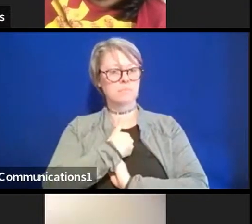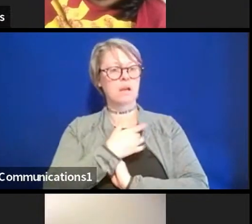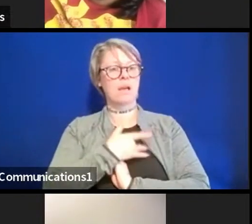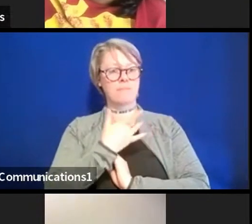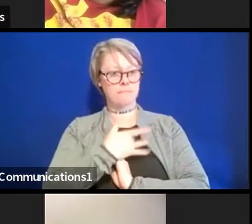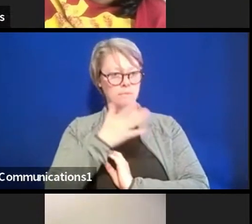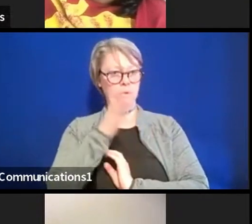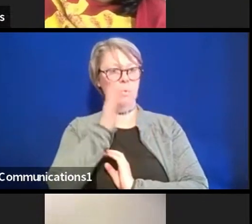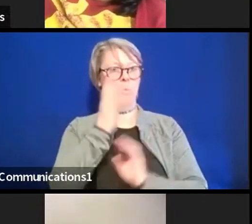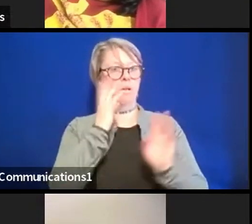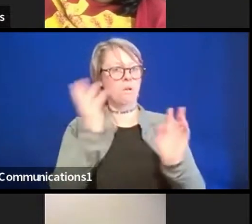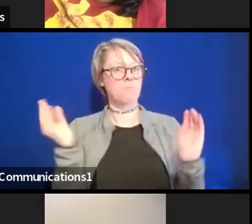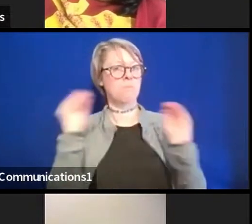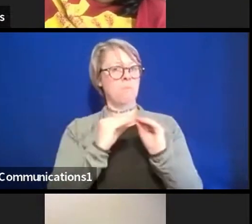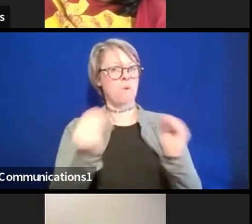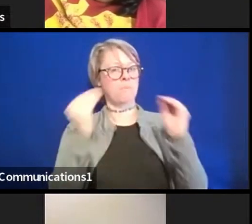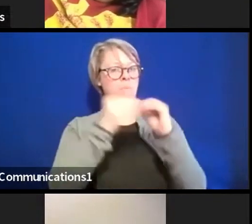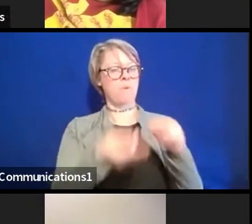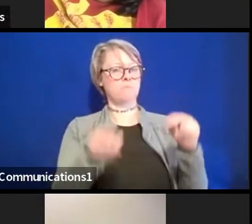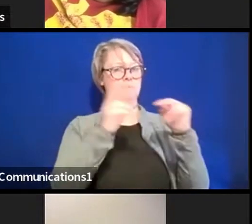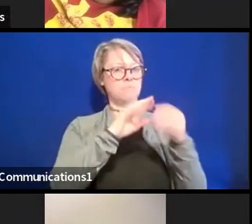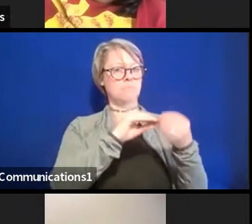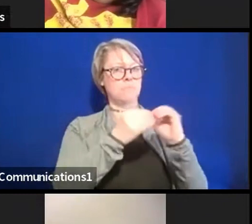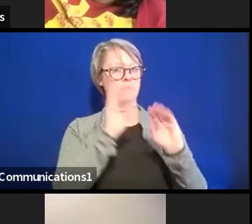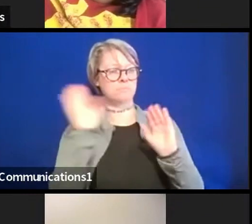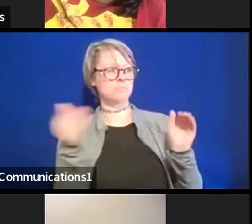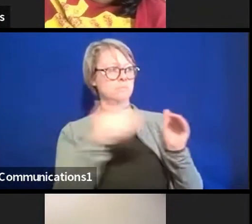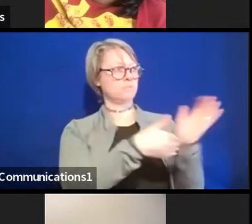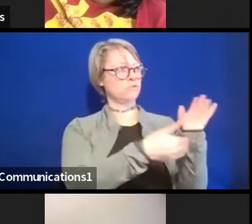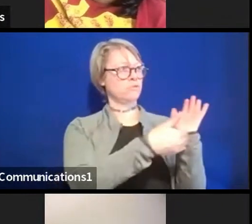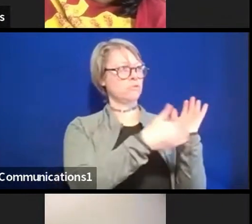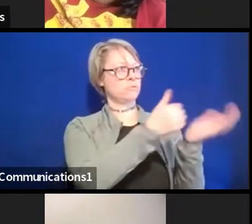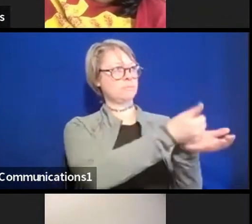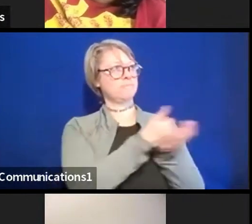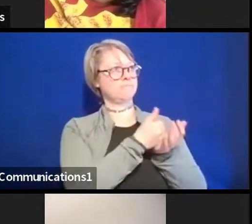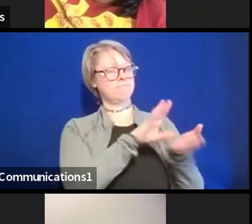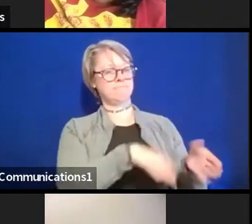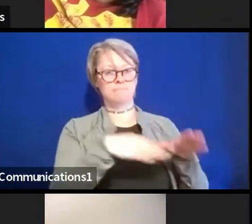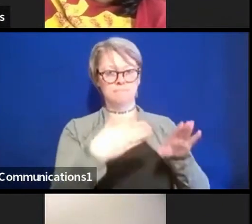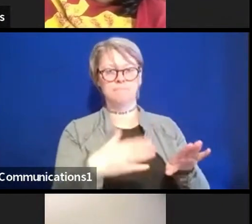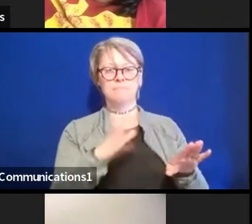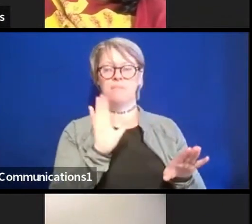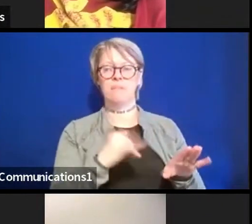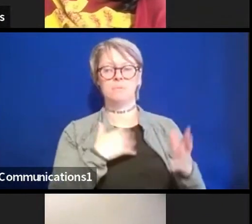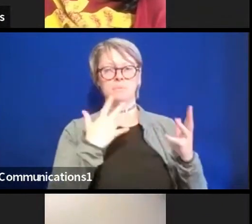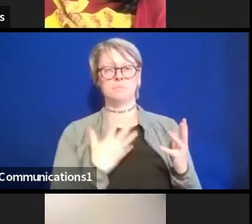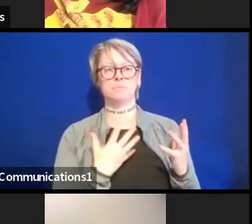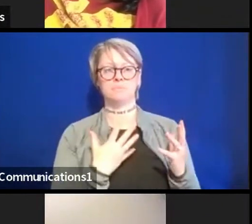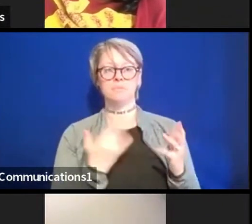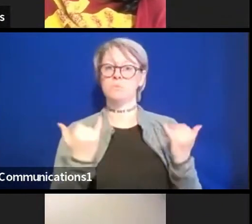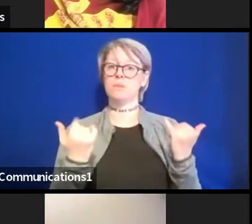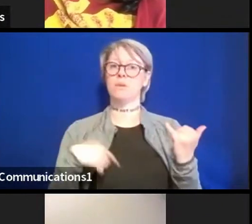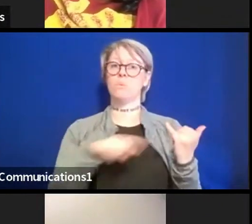turning, as Kelly says, to their doctors to help them do that. And so we're going to do that